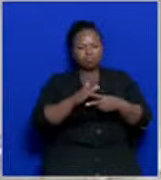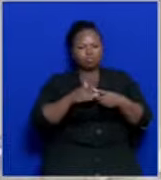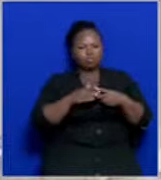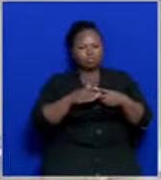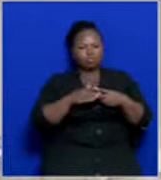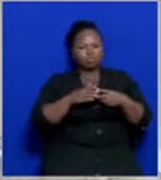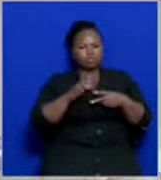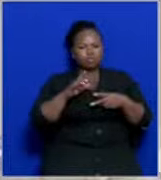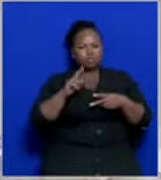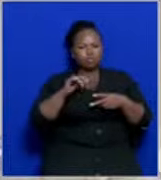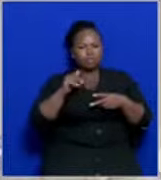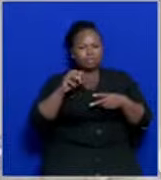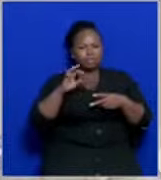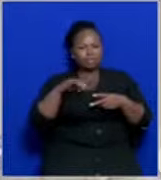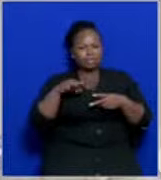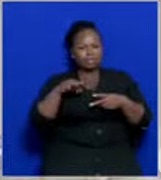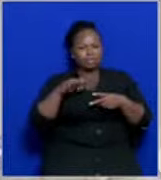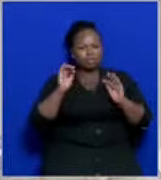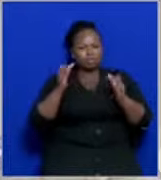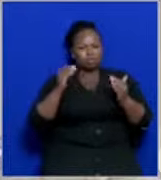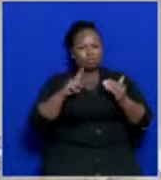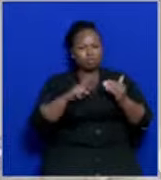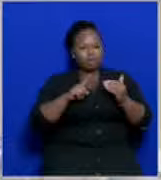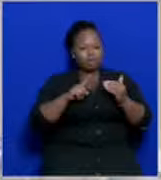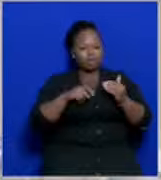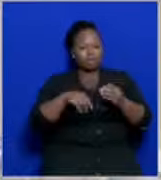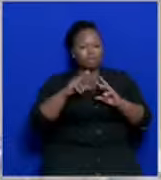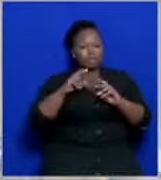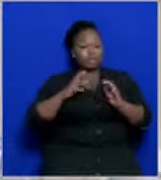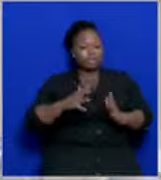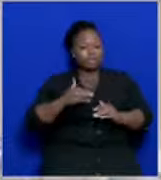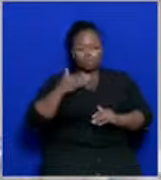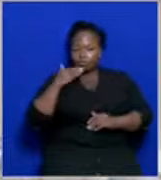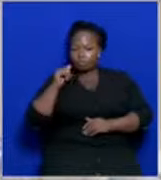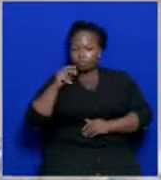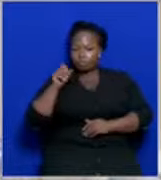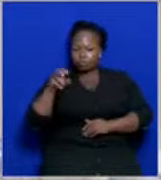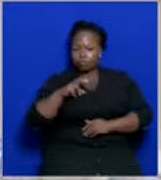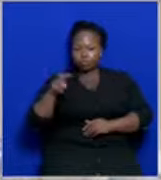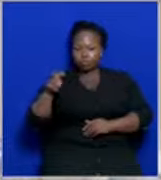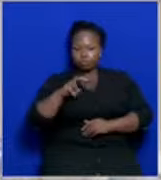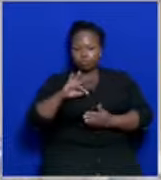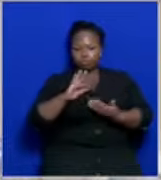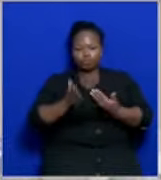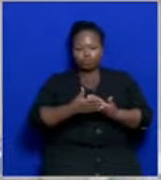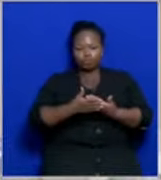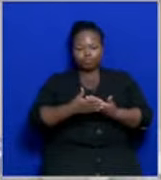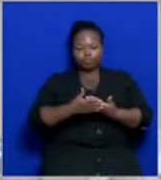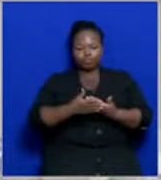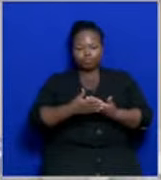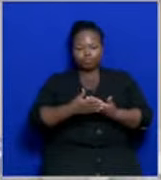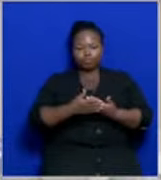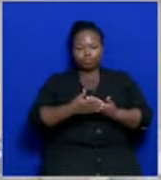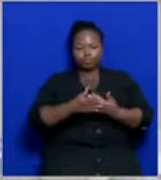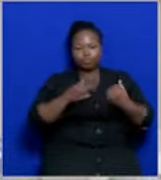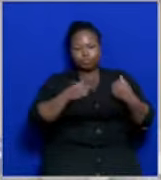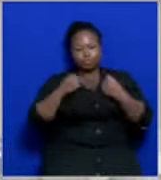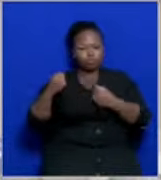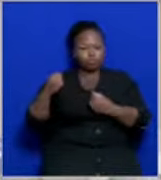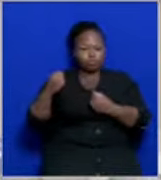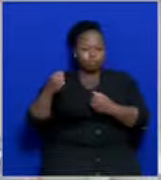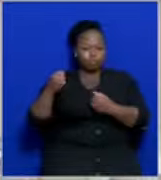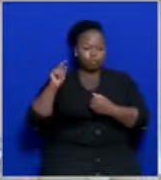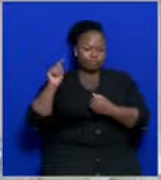Roman 1, which is a copy of Investigator Masuku's trip log for her official vehicle over the period. That document